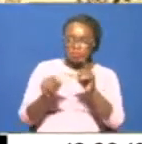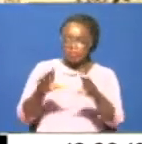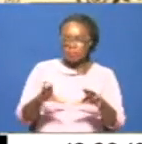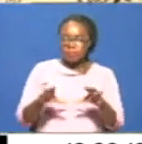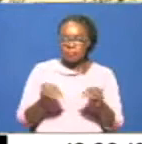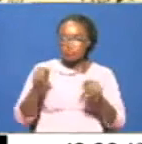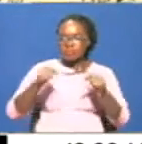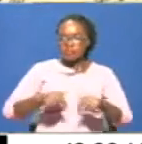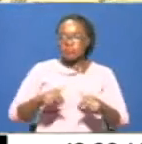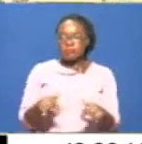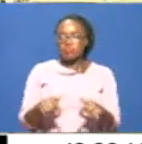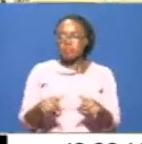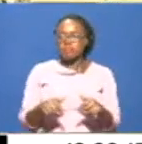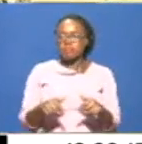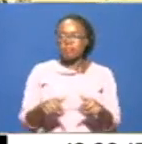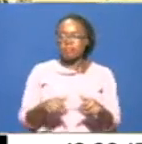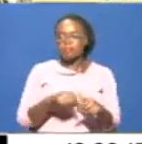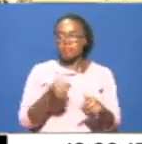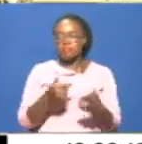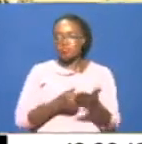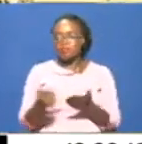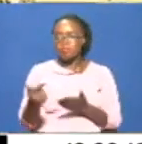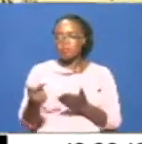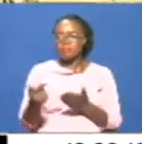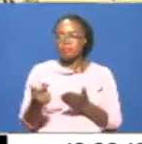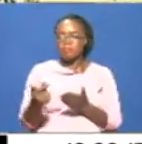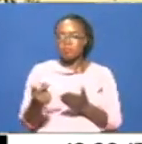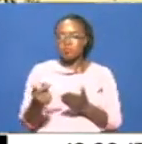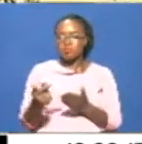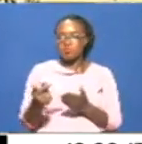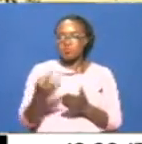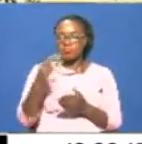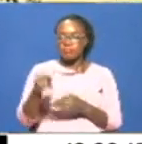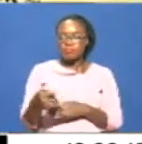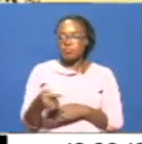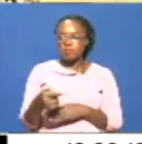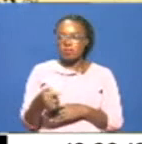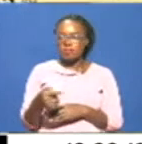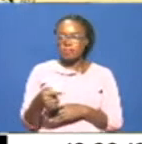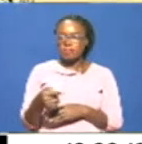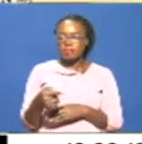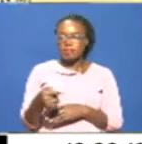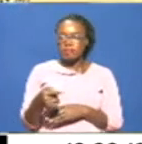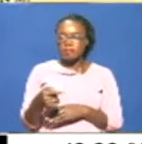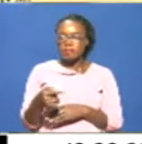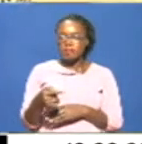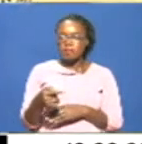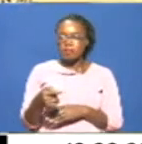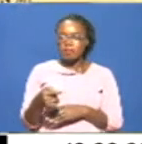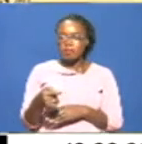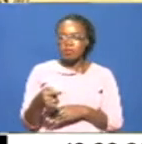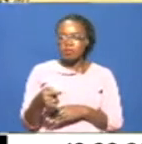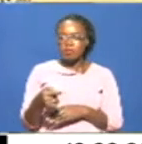today and the rest of this week Kenya shillings 3,000, totaling to the payroll amount